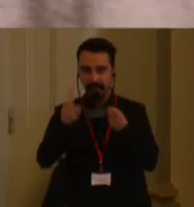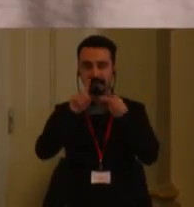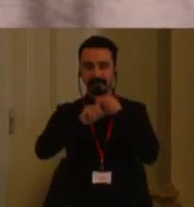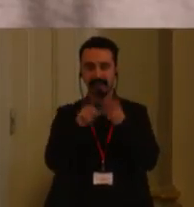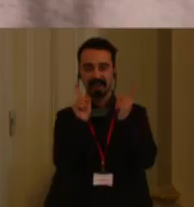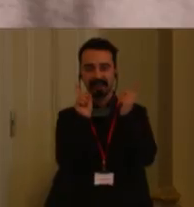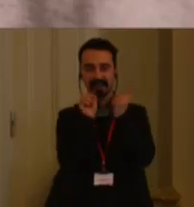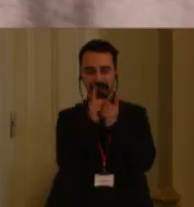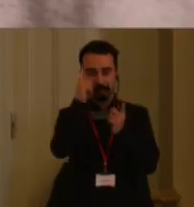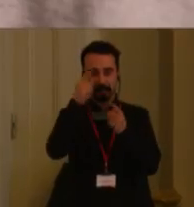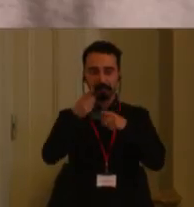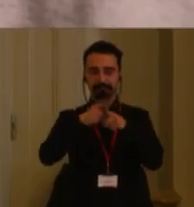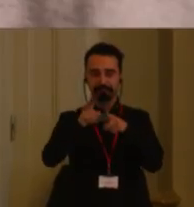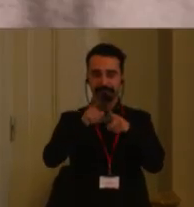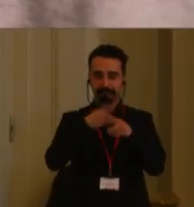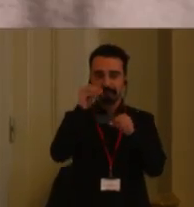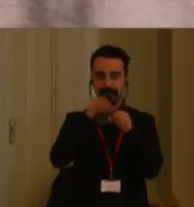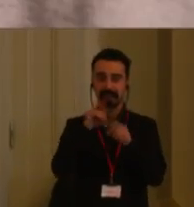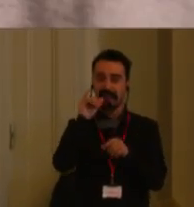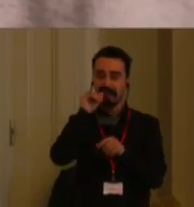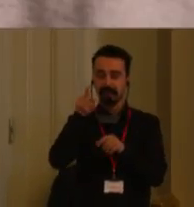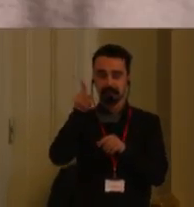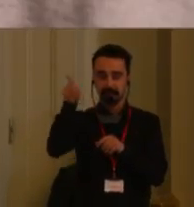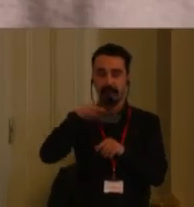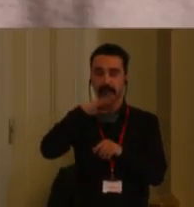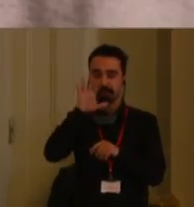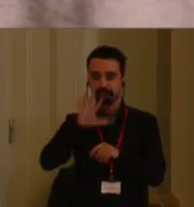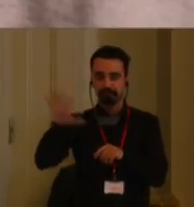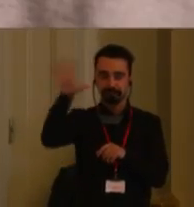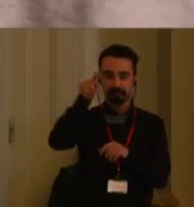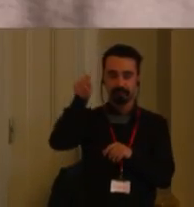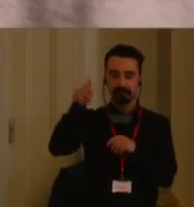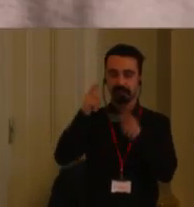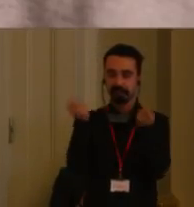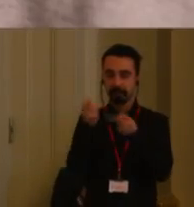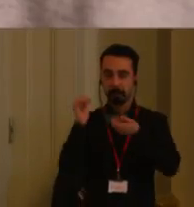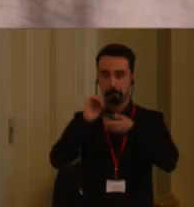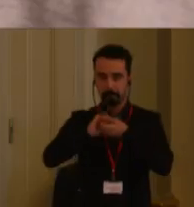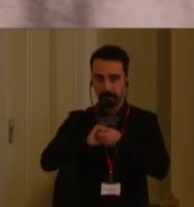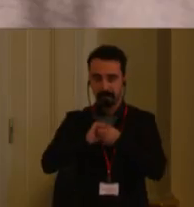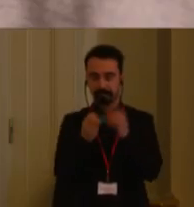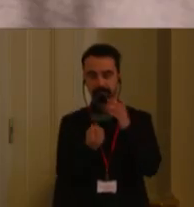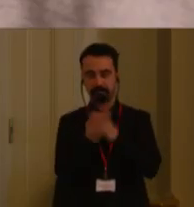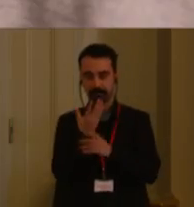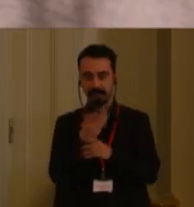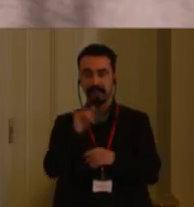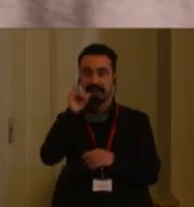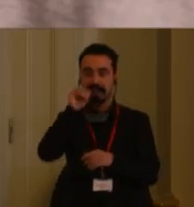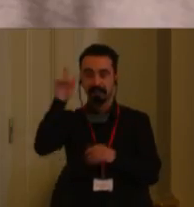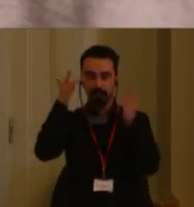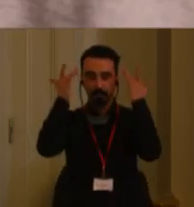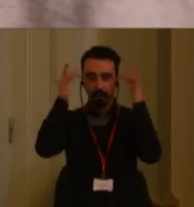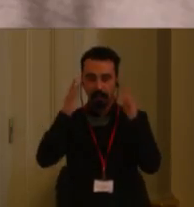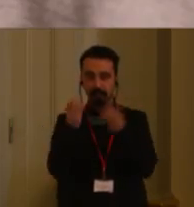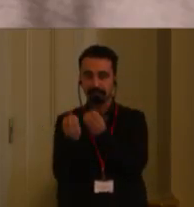people in the UK and people in other countries. Using the UK's cultural resources, we aim to